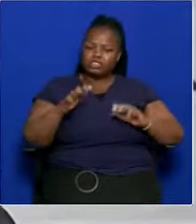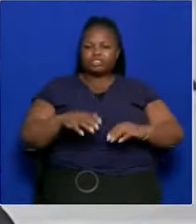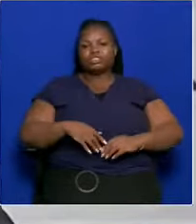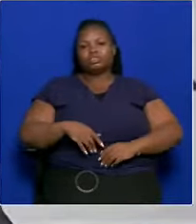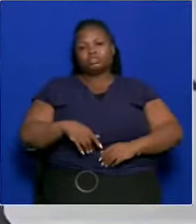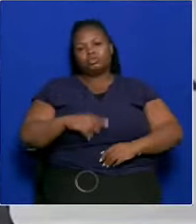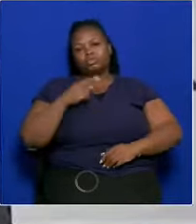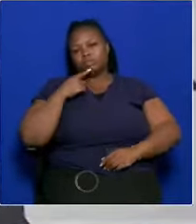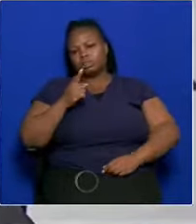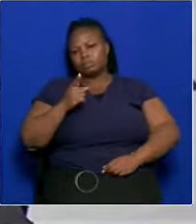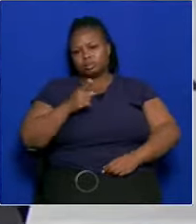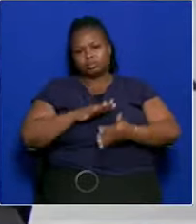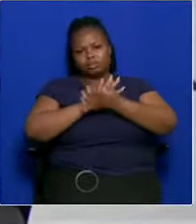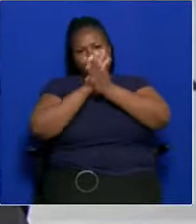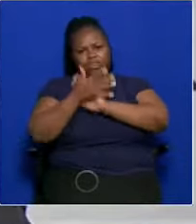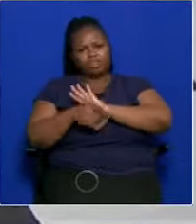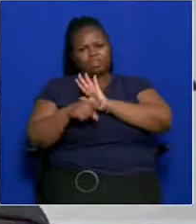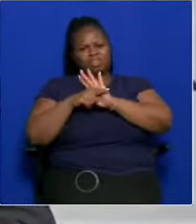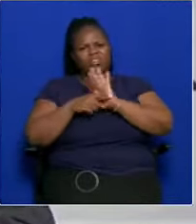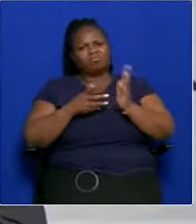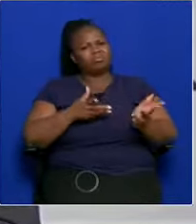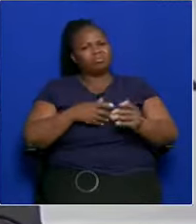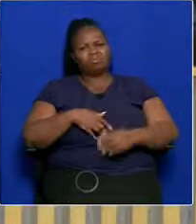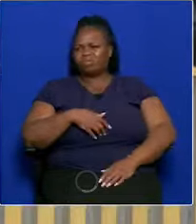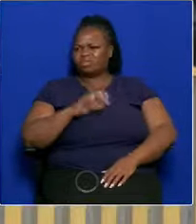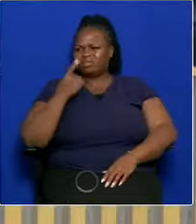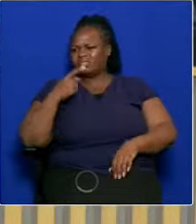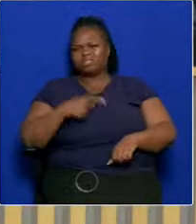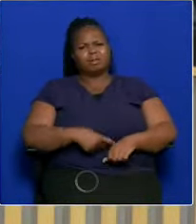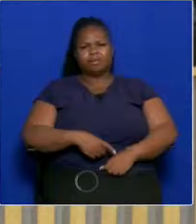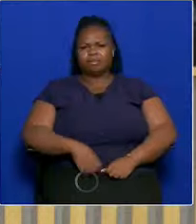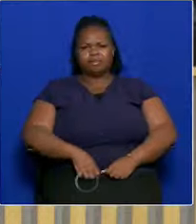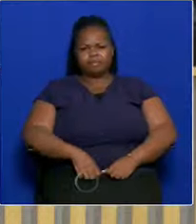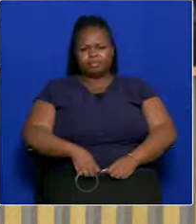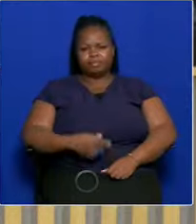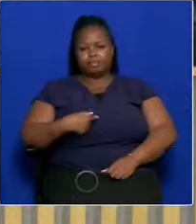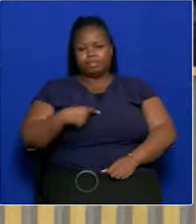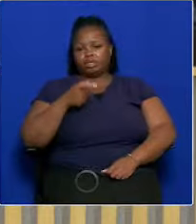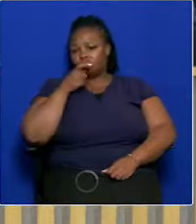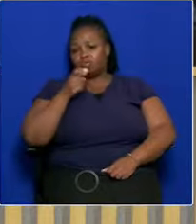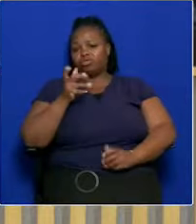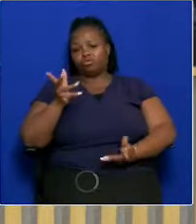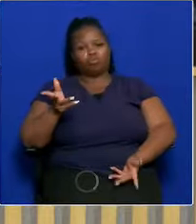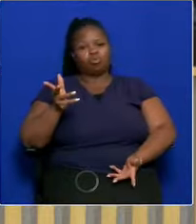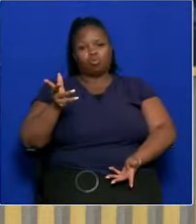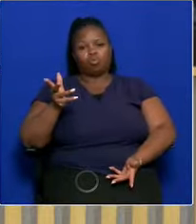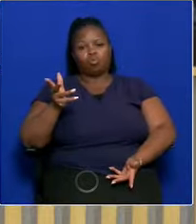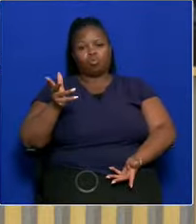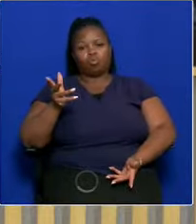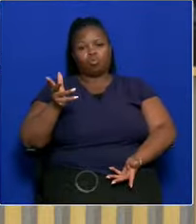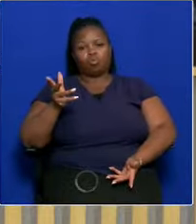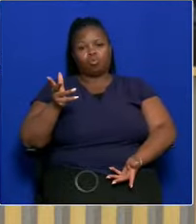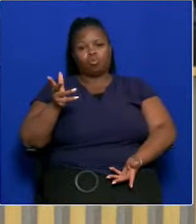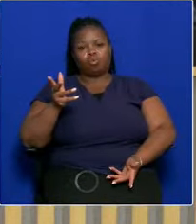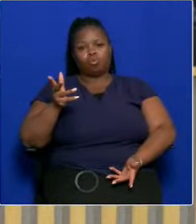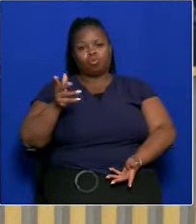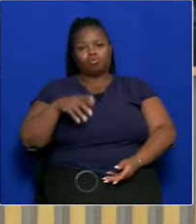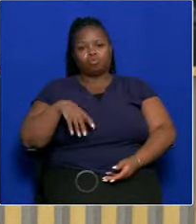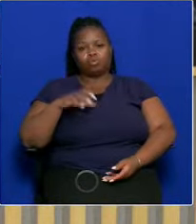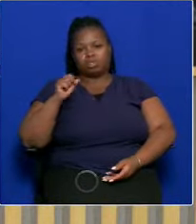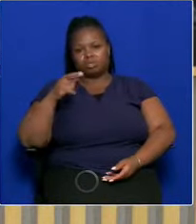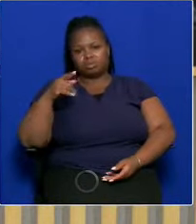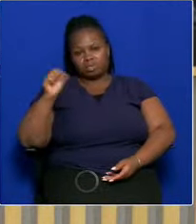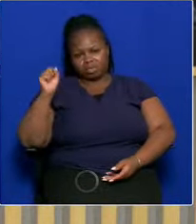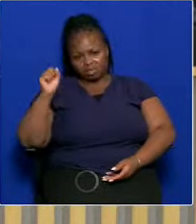image. So it's not the first time where I take the SAPS also